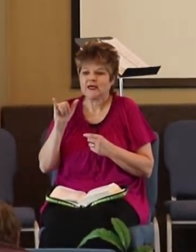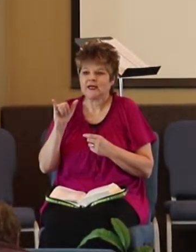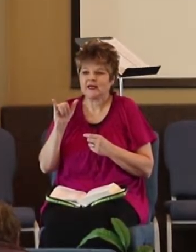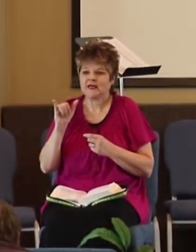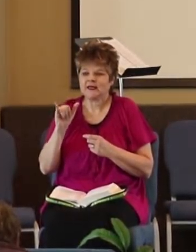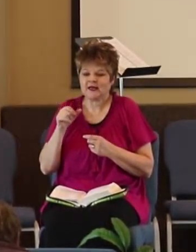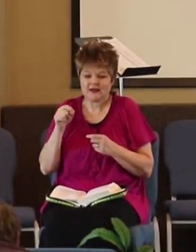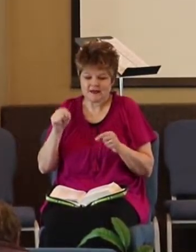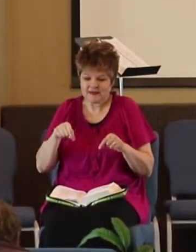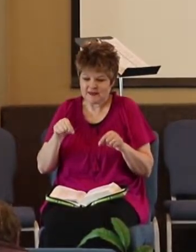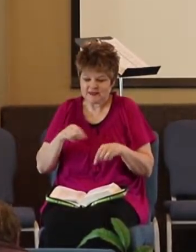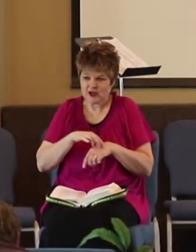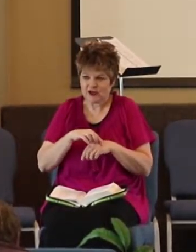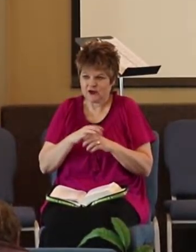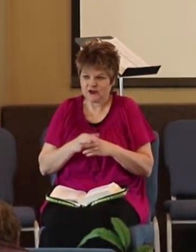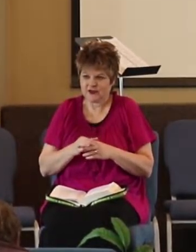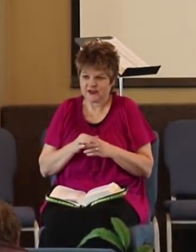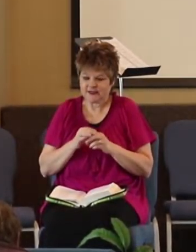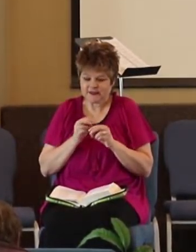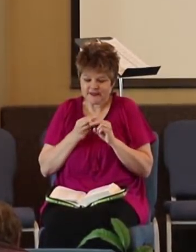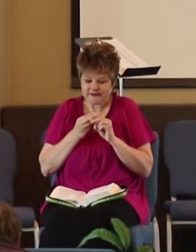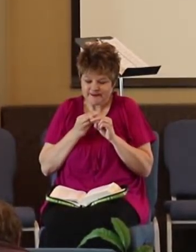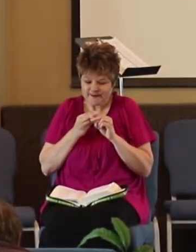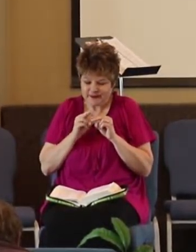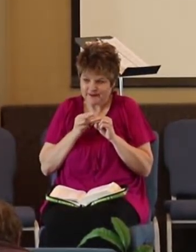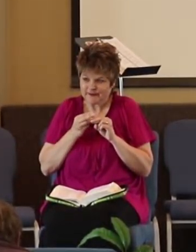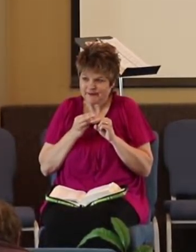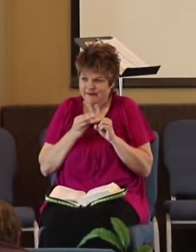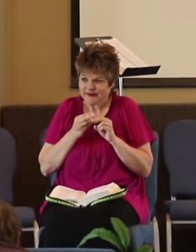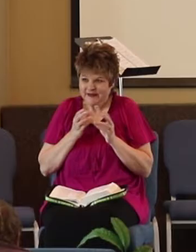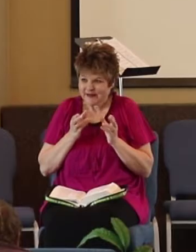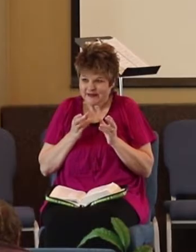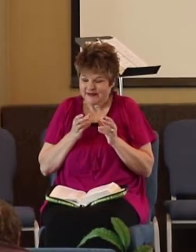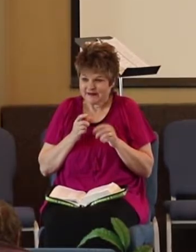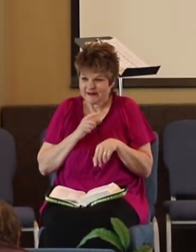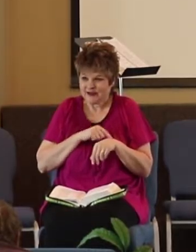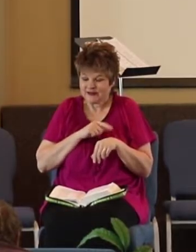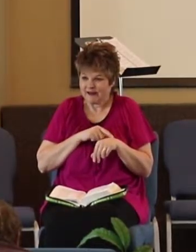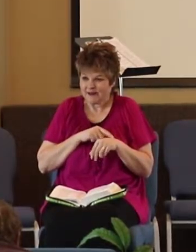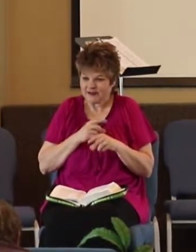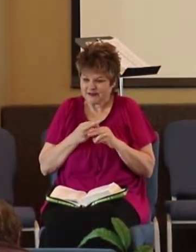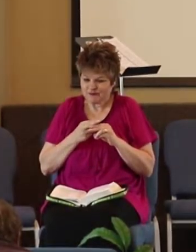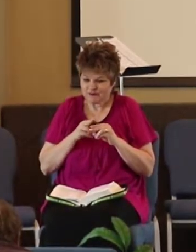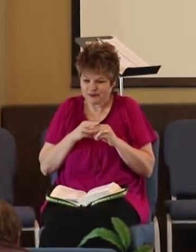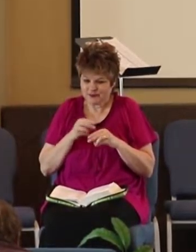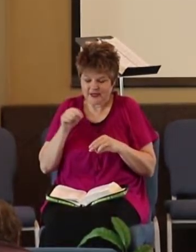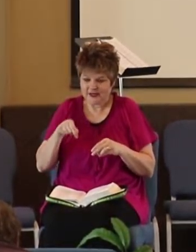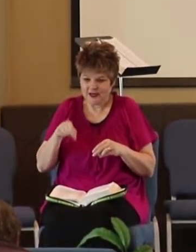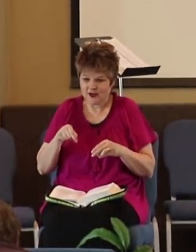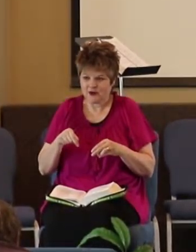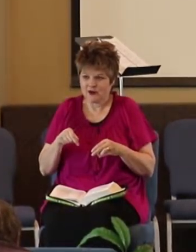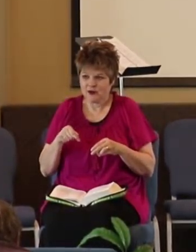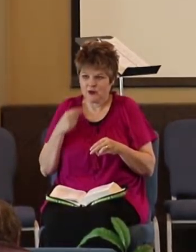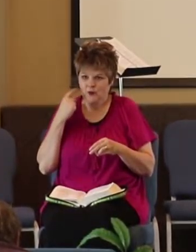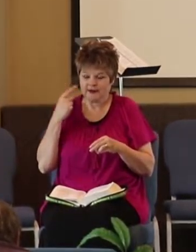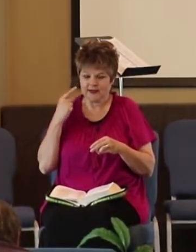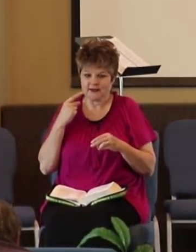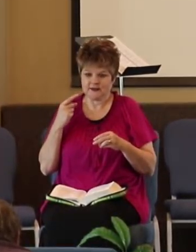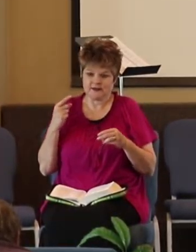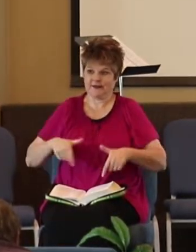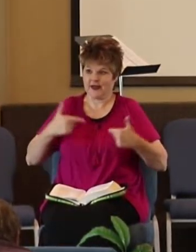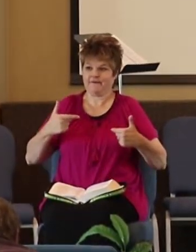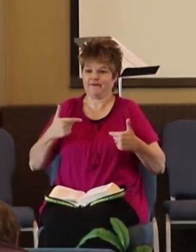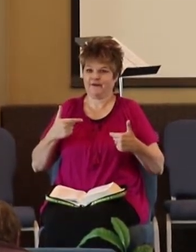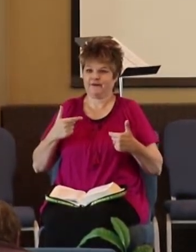this is just barely a speed bump. And yet we treat it like it's the be-all to